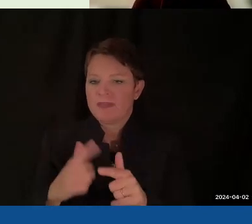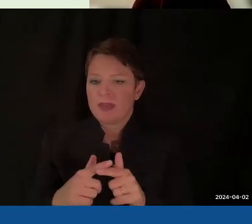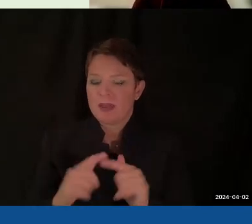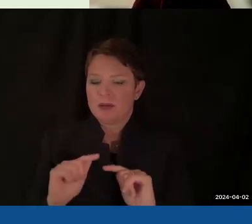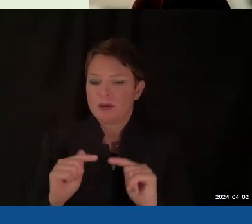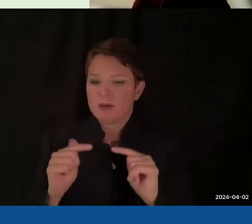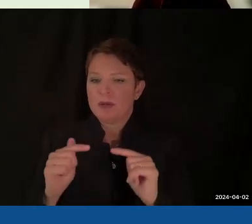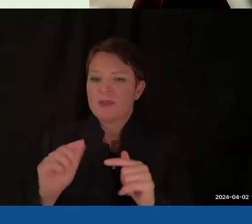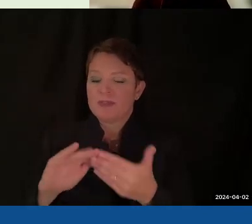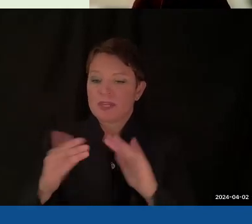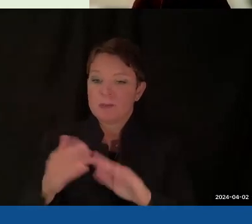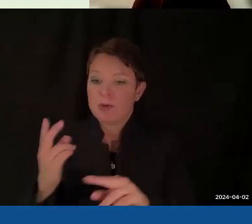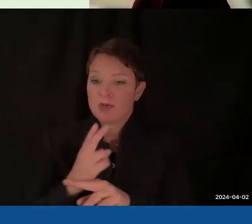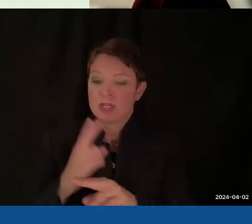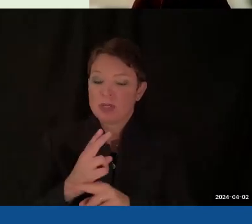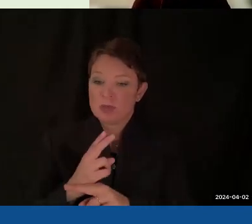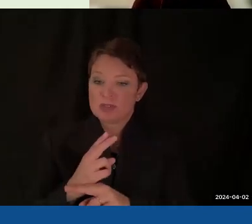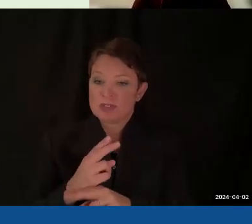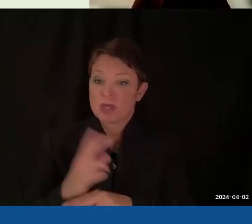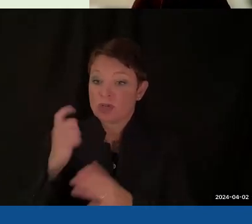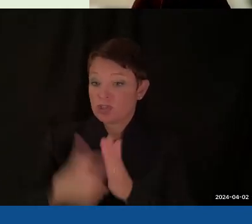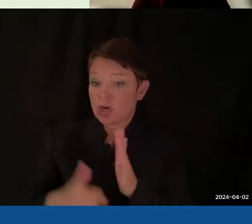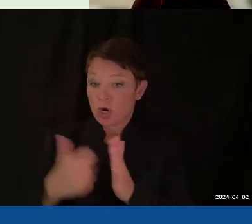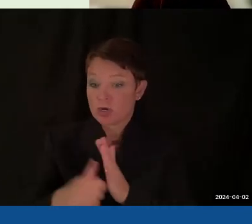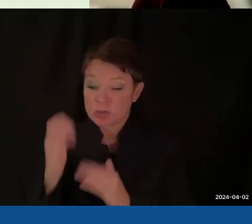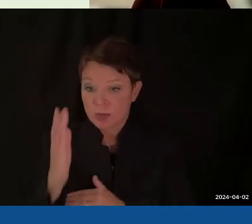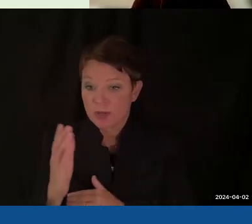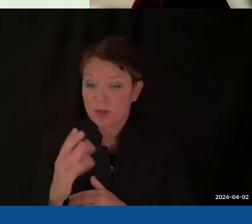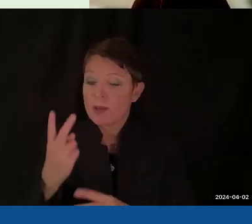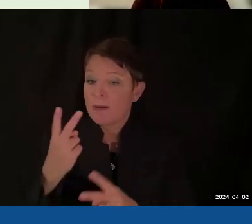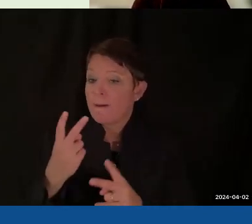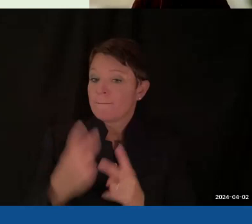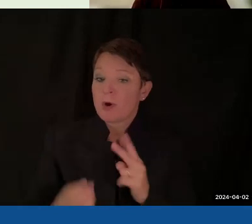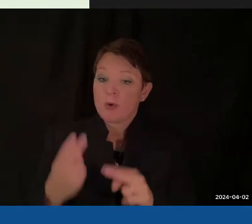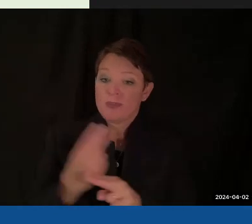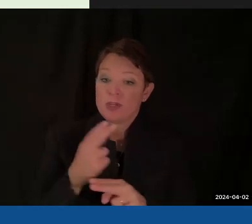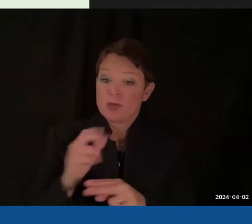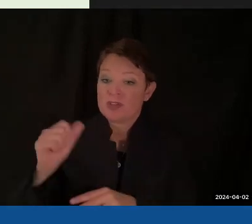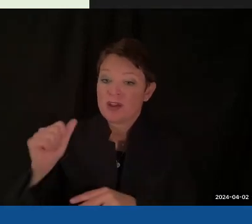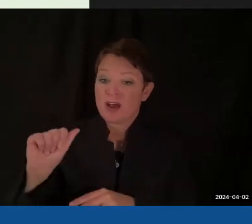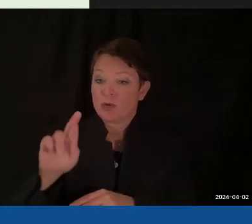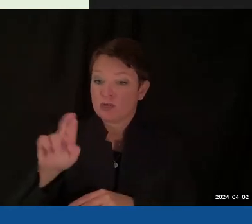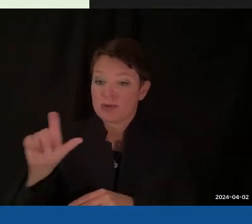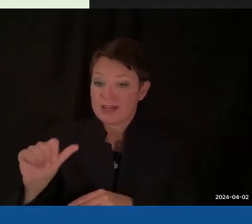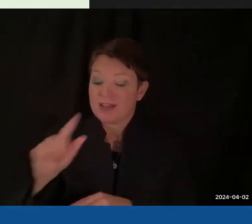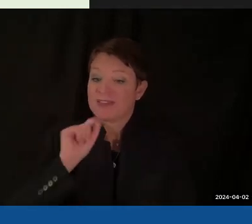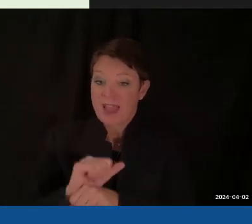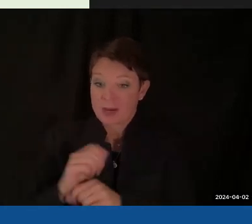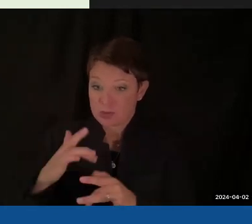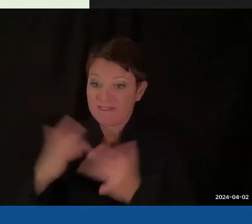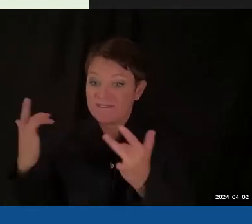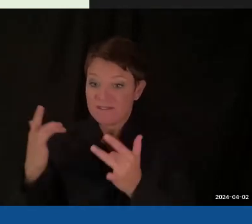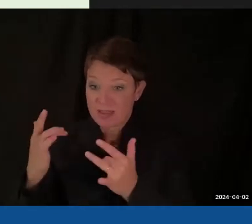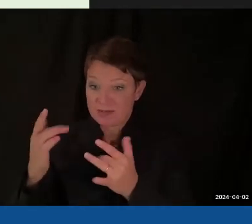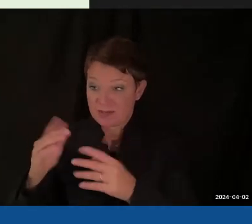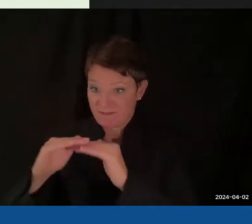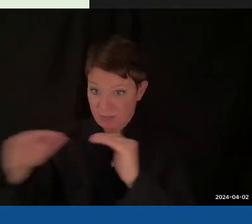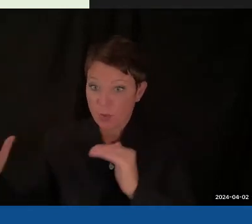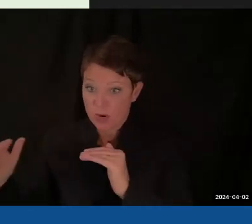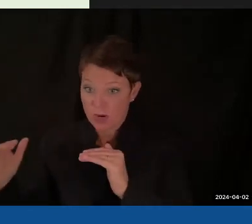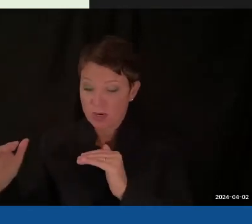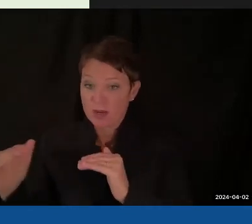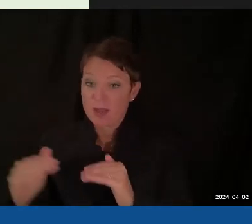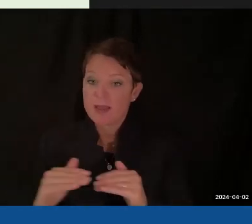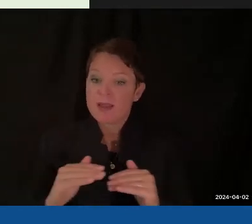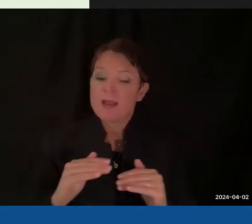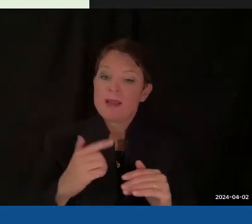community use of the space and are we going to charge for it? So both, the use of the arena in terms of the actual event floor and